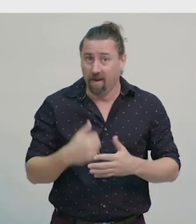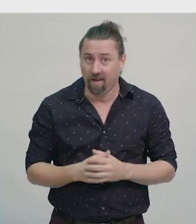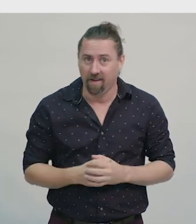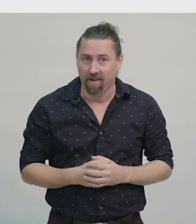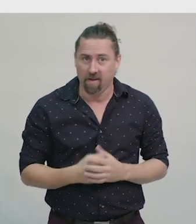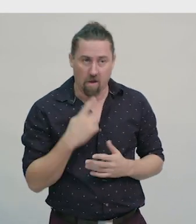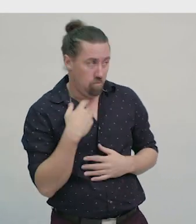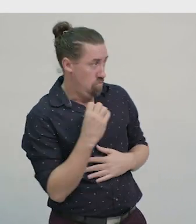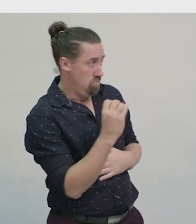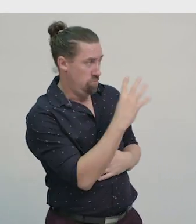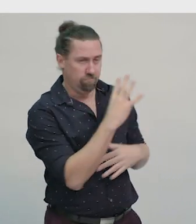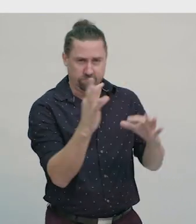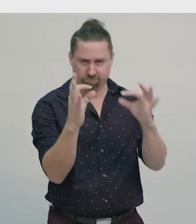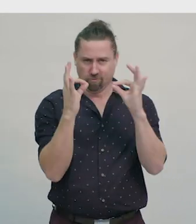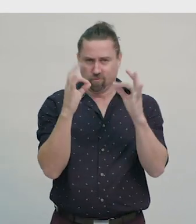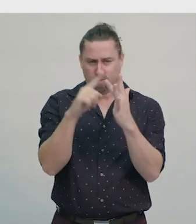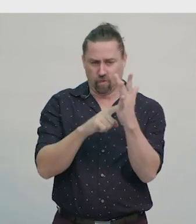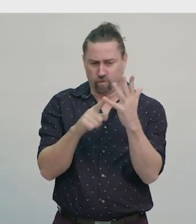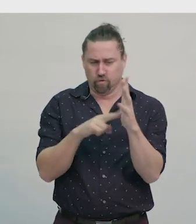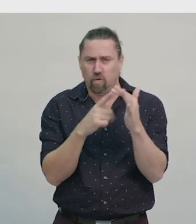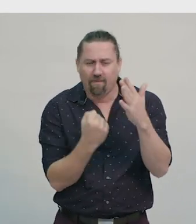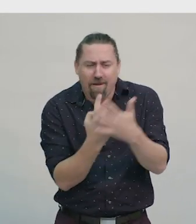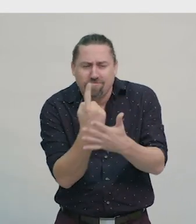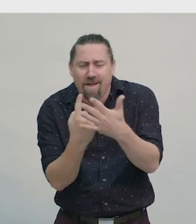special events for this month, June.